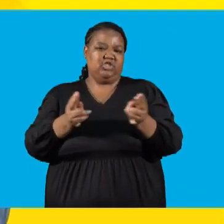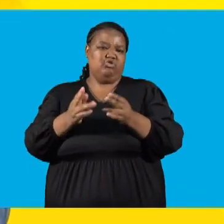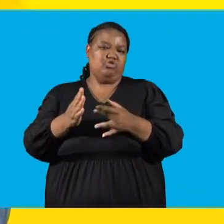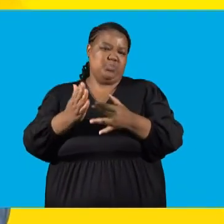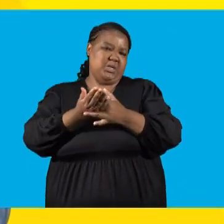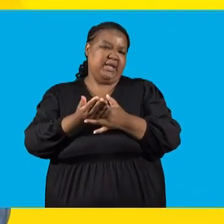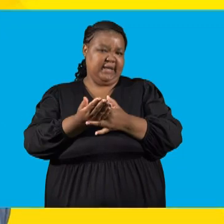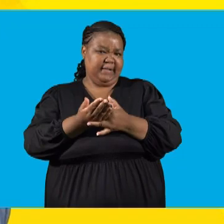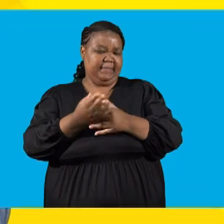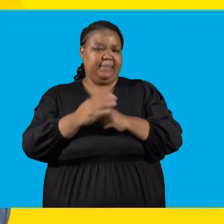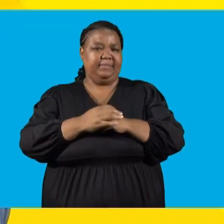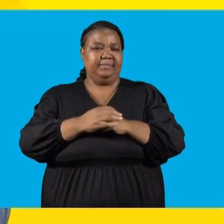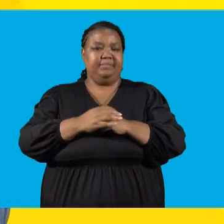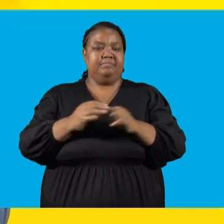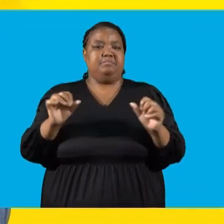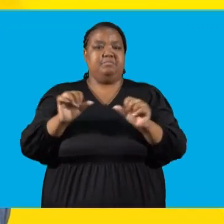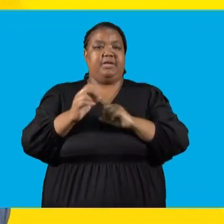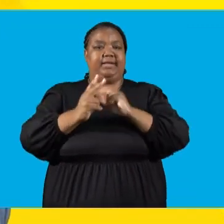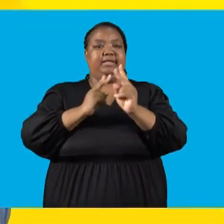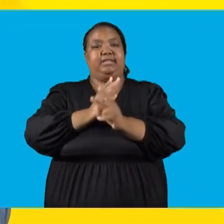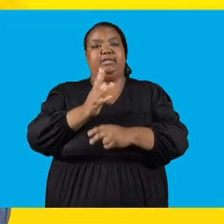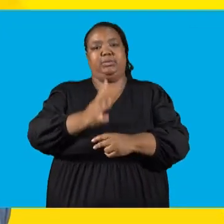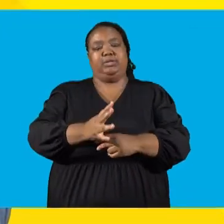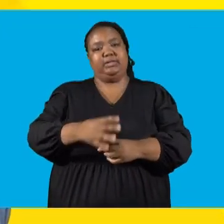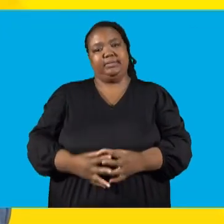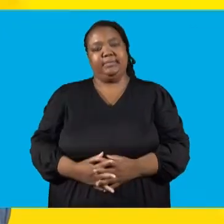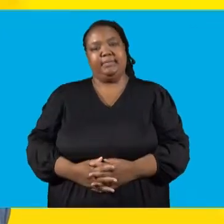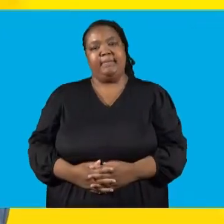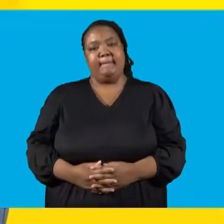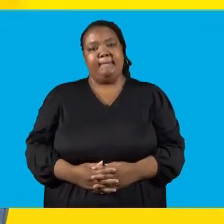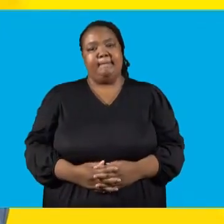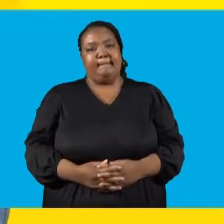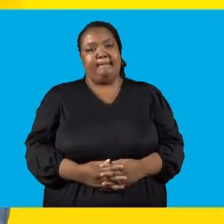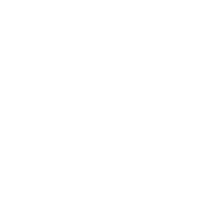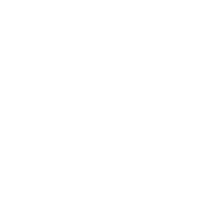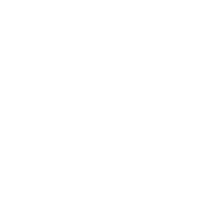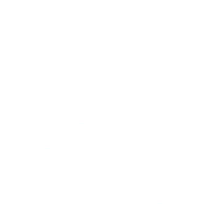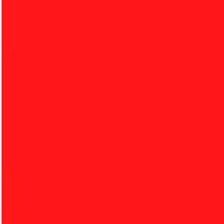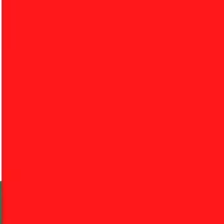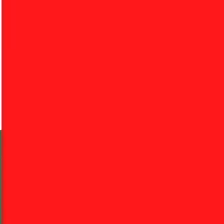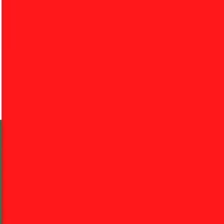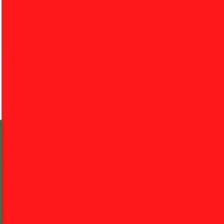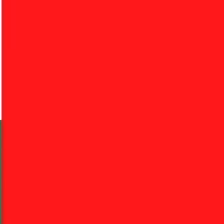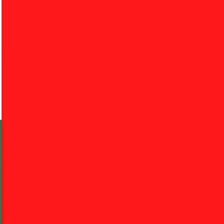Let us take a short ad break. We'll be back again.